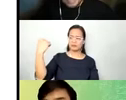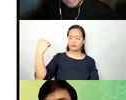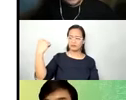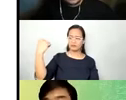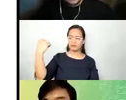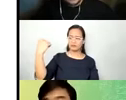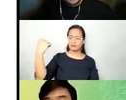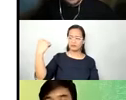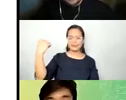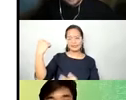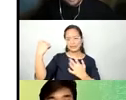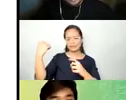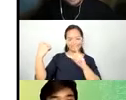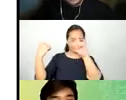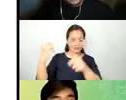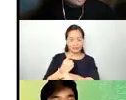nakakainis.